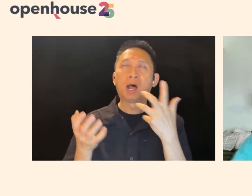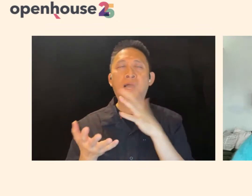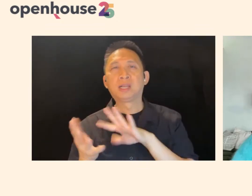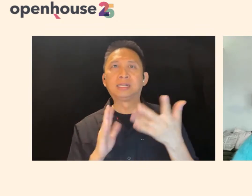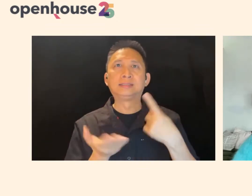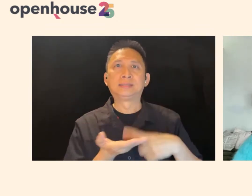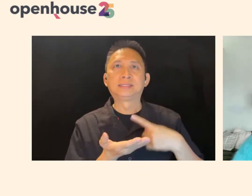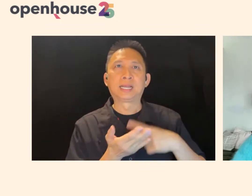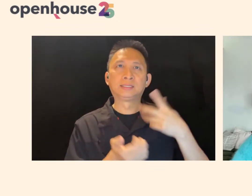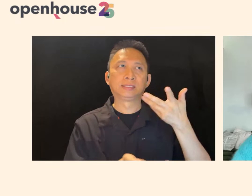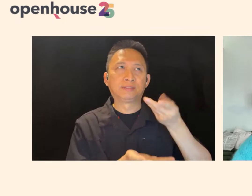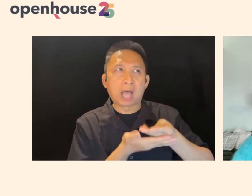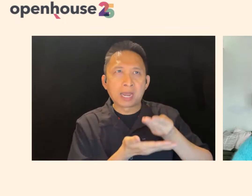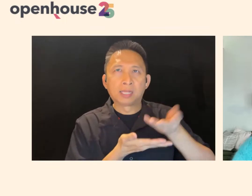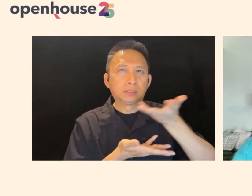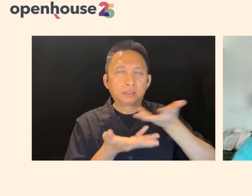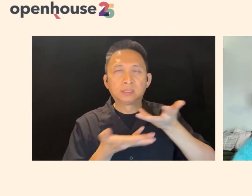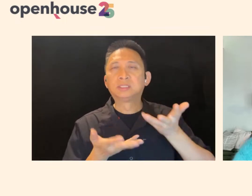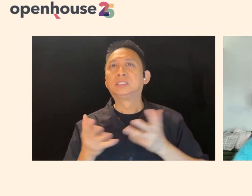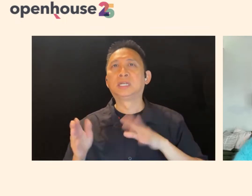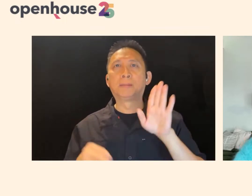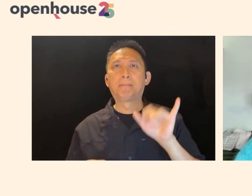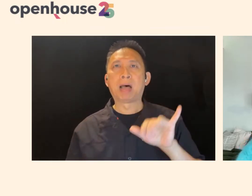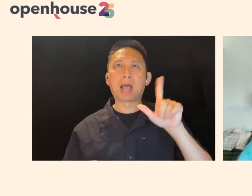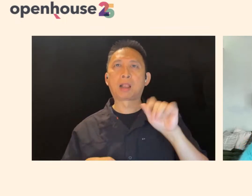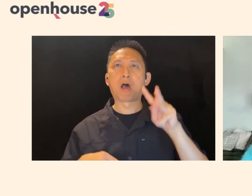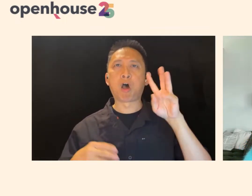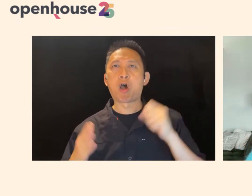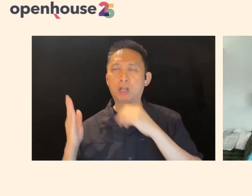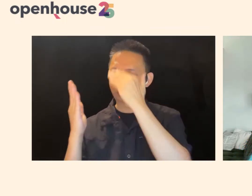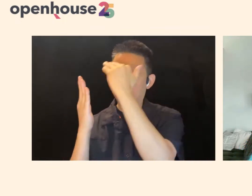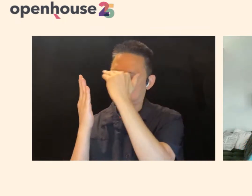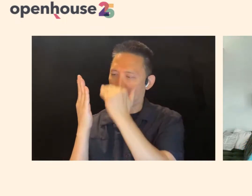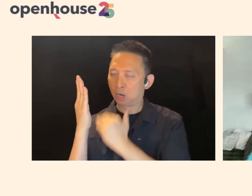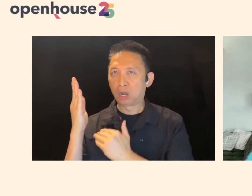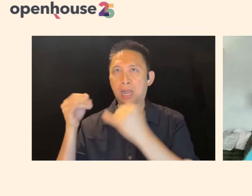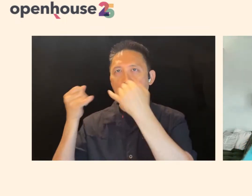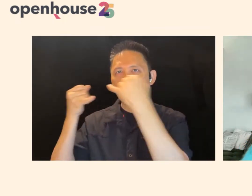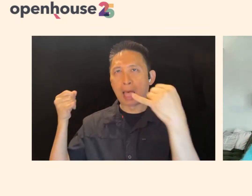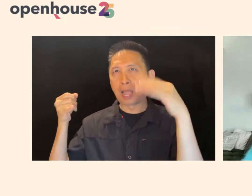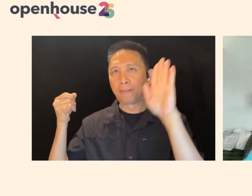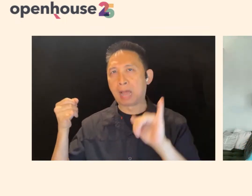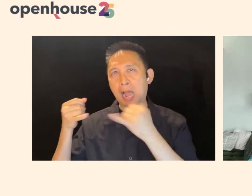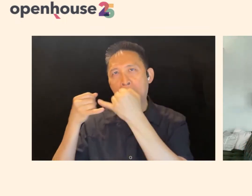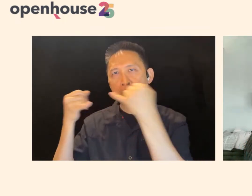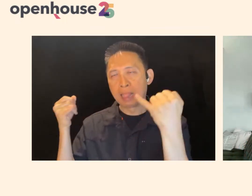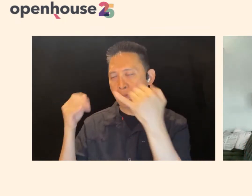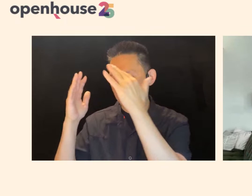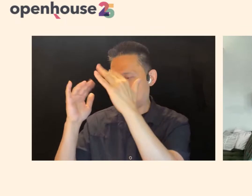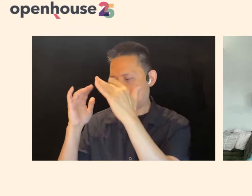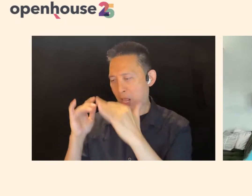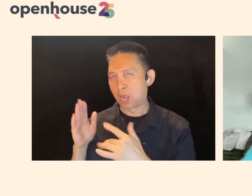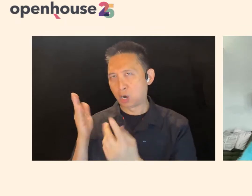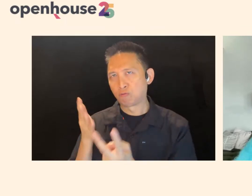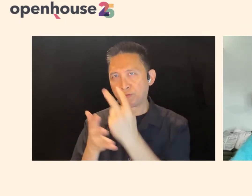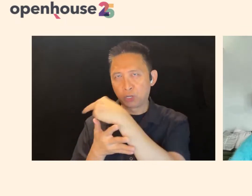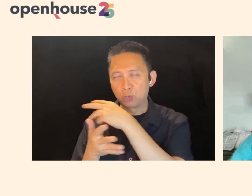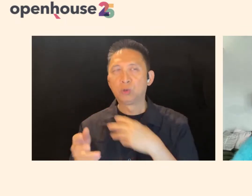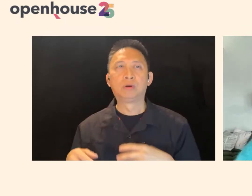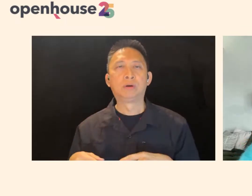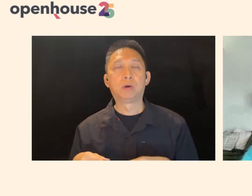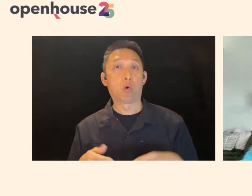by line reviews of our bylaws, and vetting 10 to 15 projects for every one possible